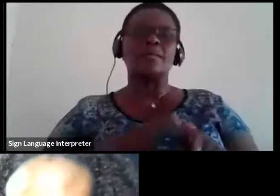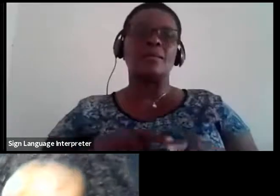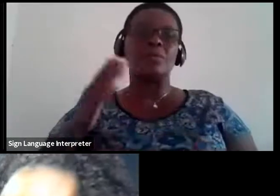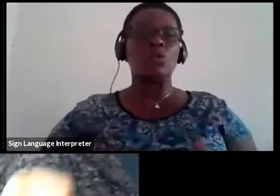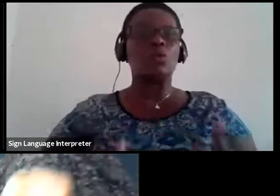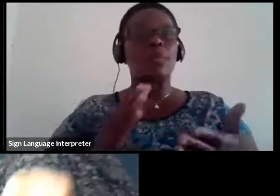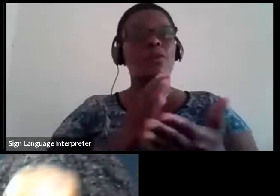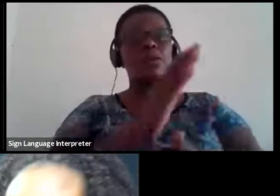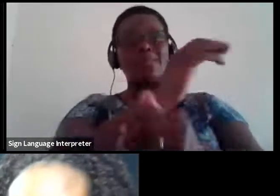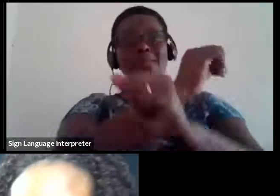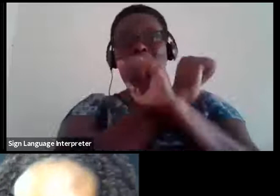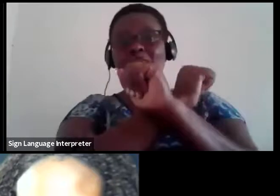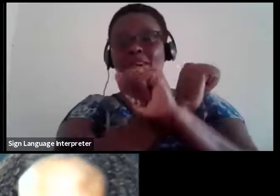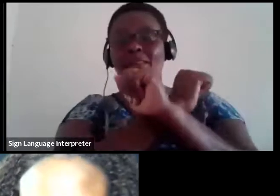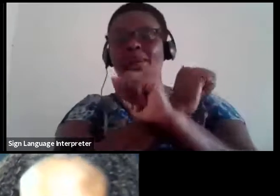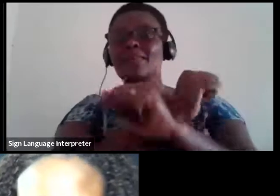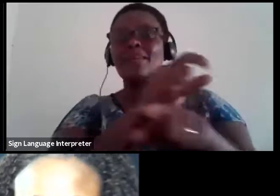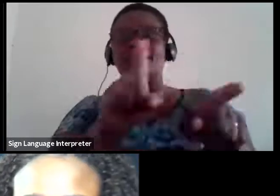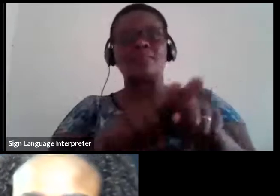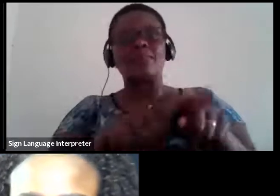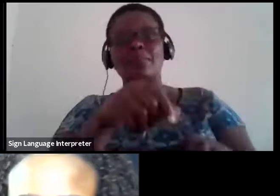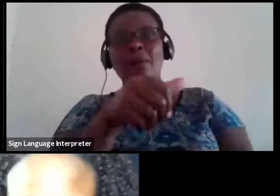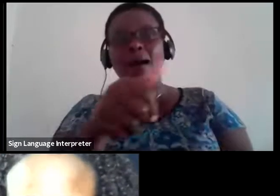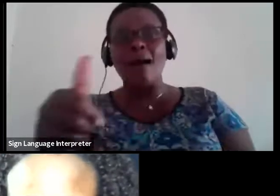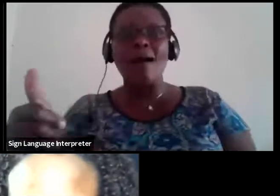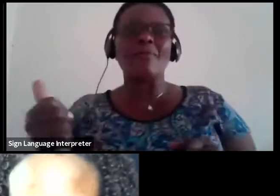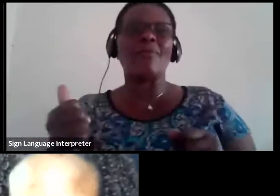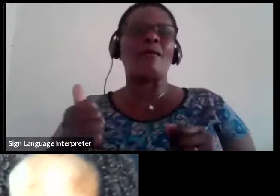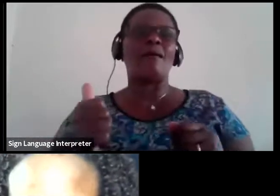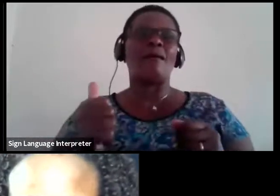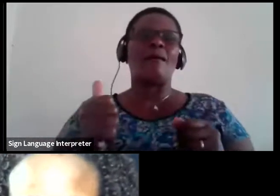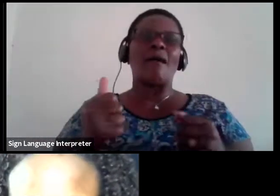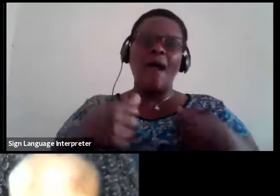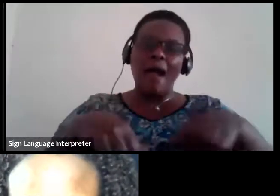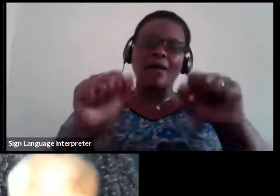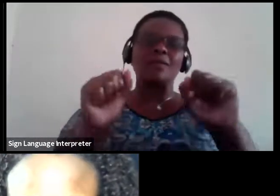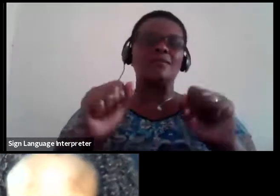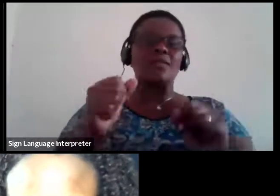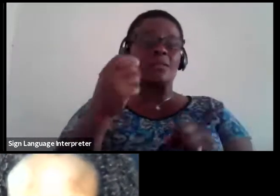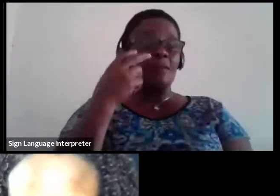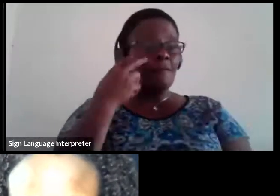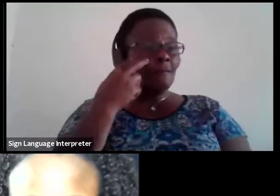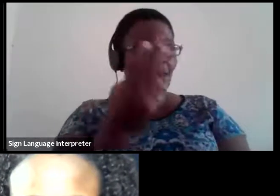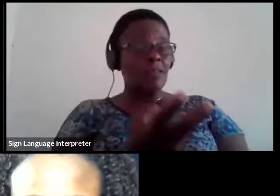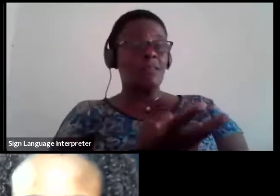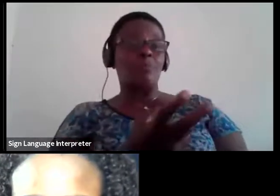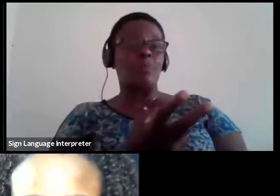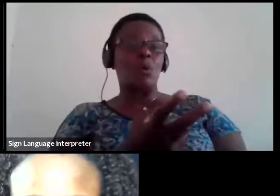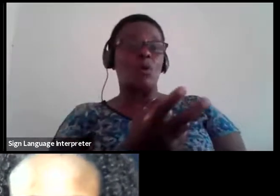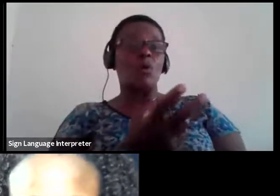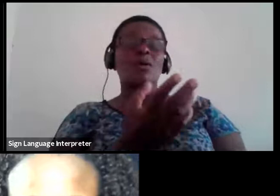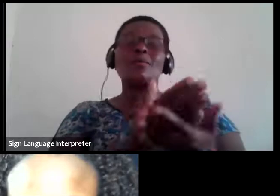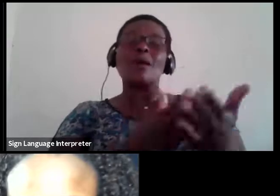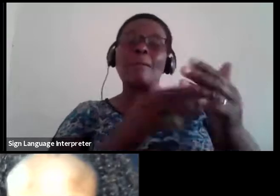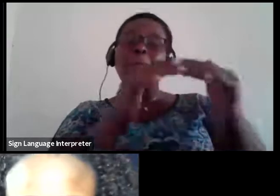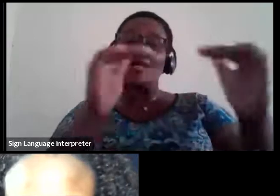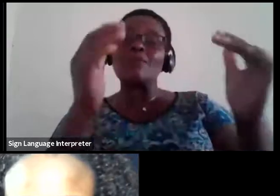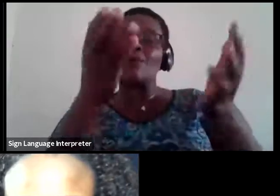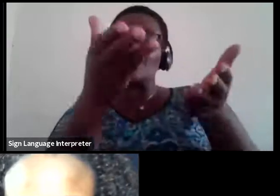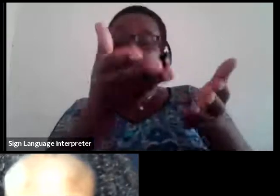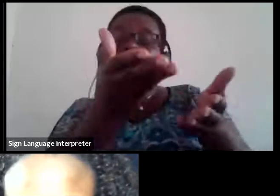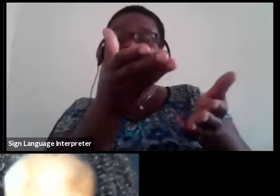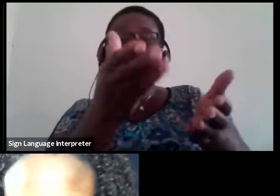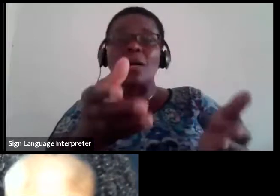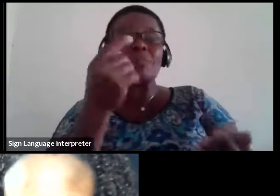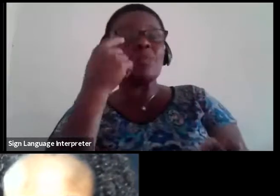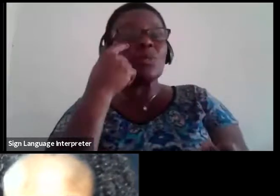and other accounts that are very visible on particular platforms. So for me, I think tech companies need to be more proactive